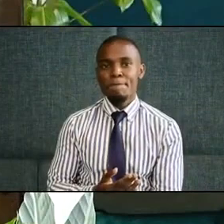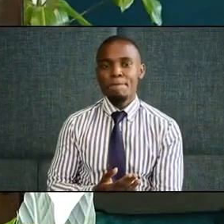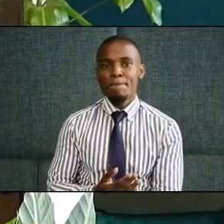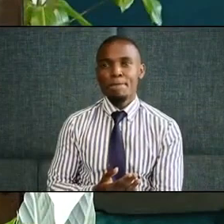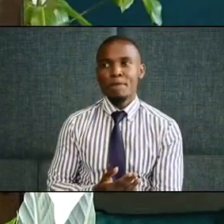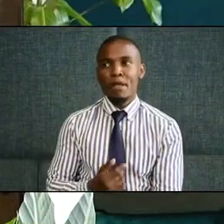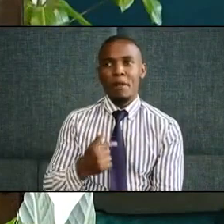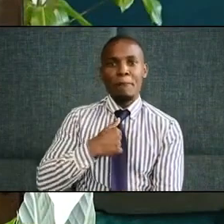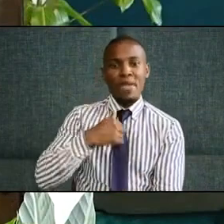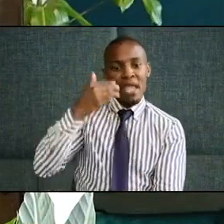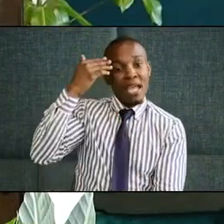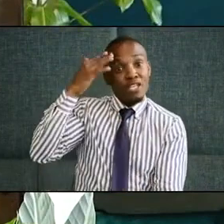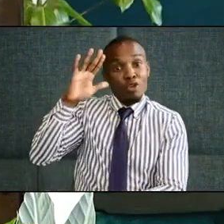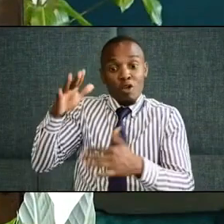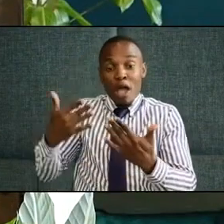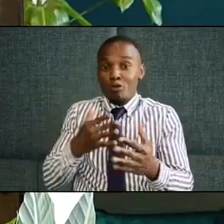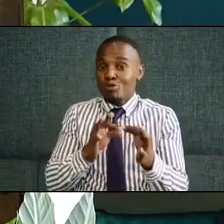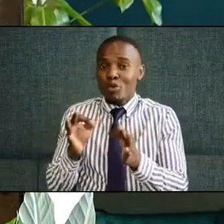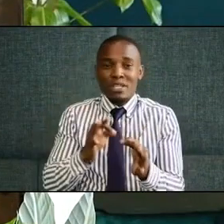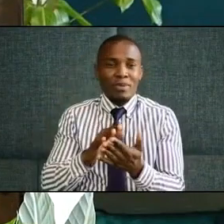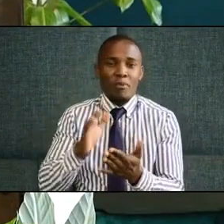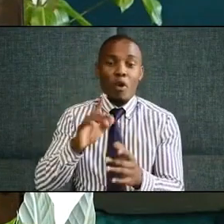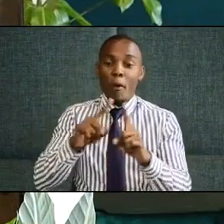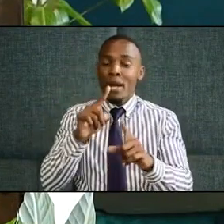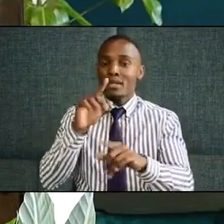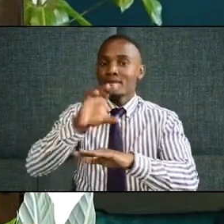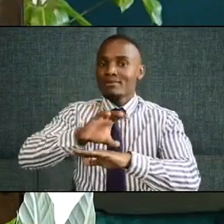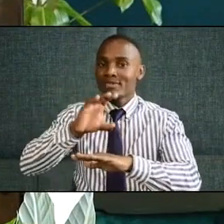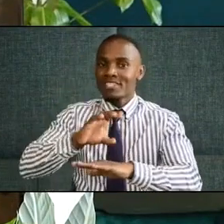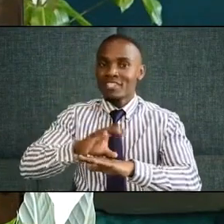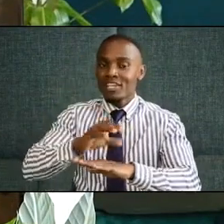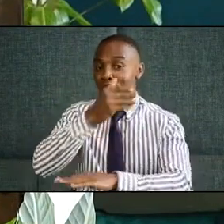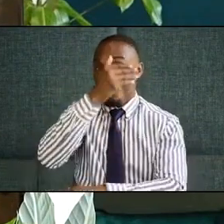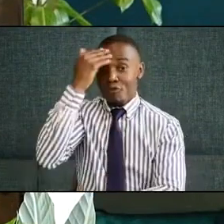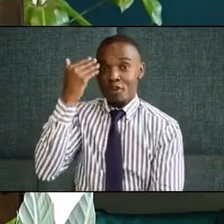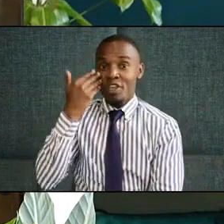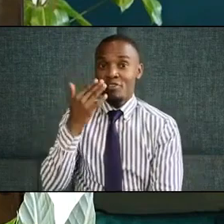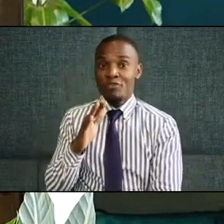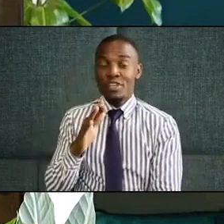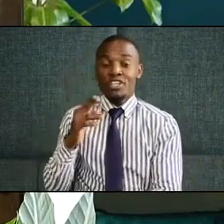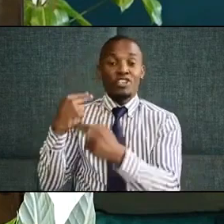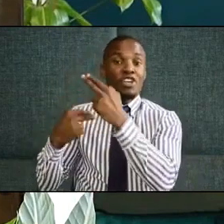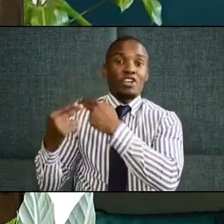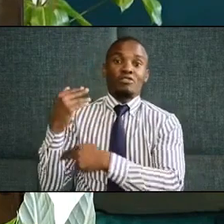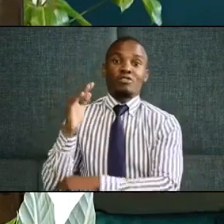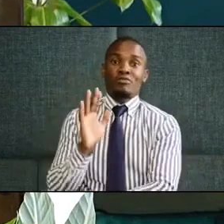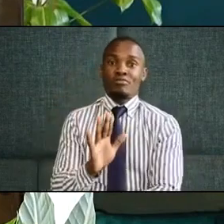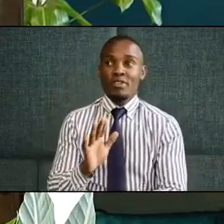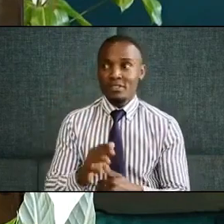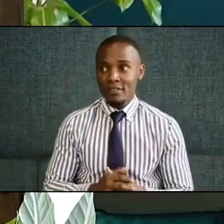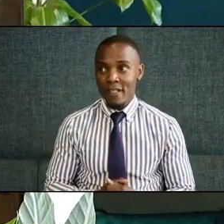Listen, I don't know how to scream it, but the church has forgotten where she is coming from.